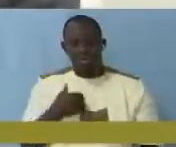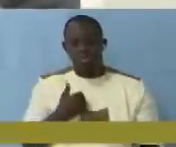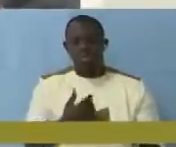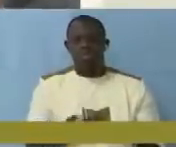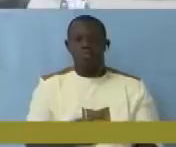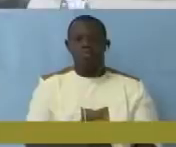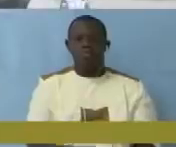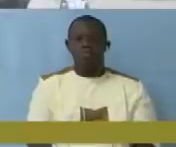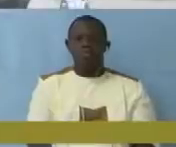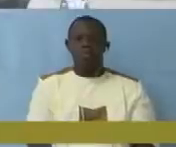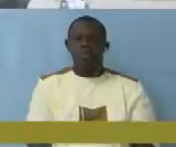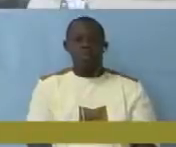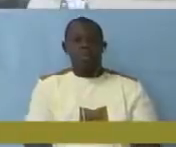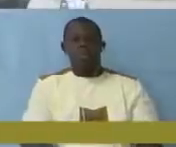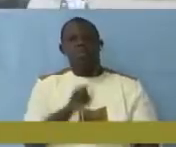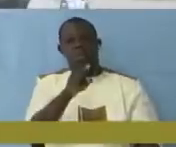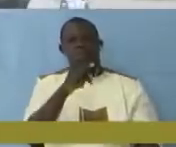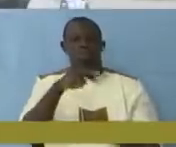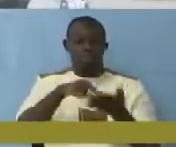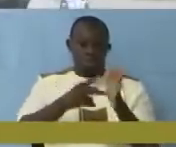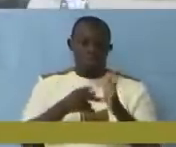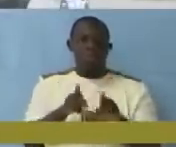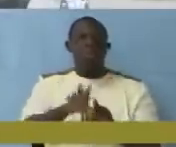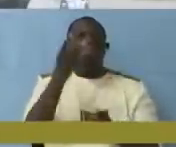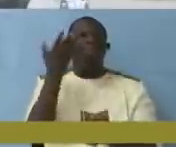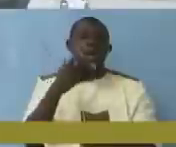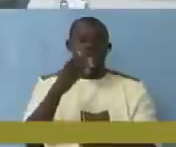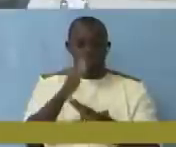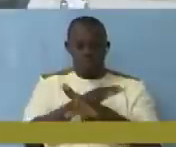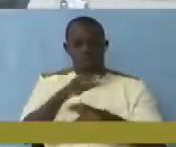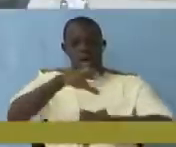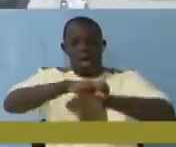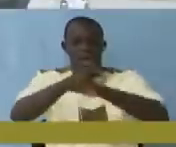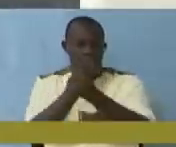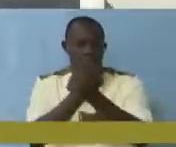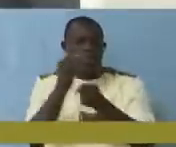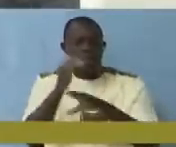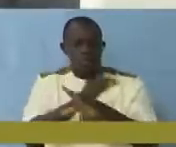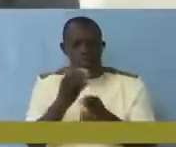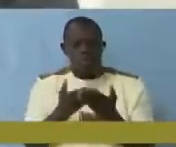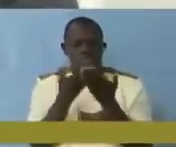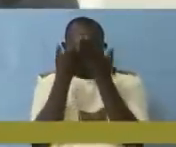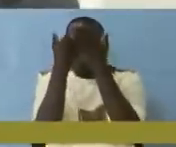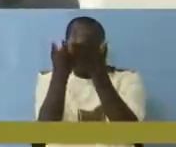that when he was arrested, he was entrusted in the hands of these people and they tortured him.